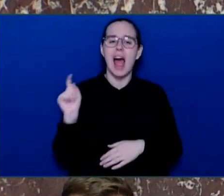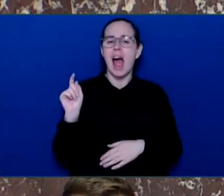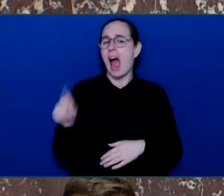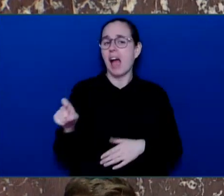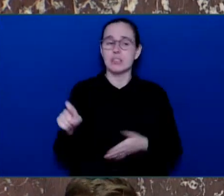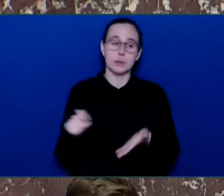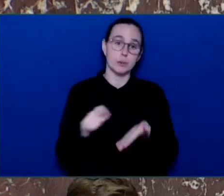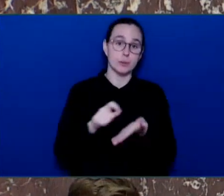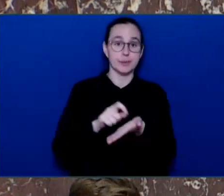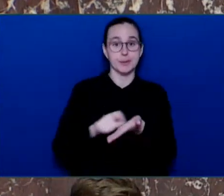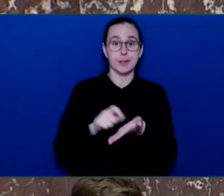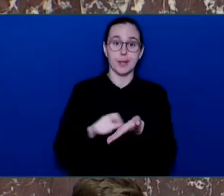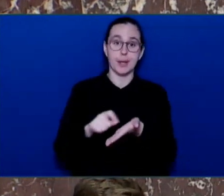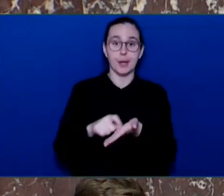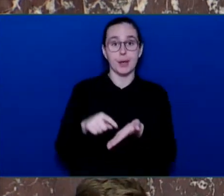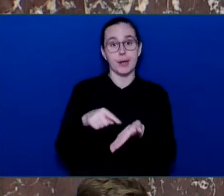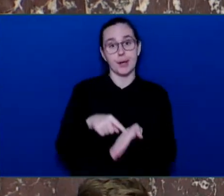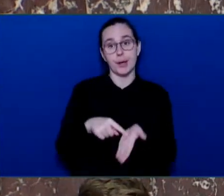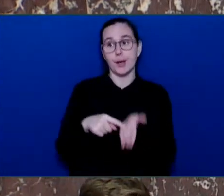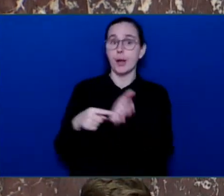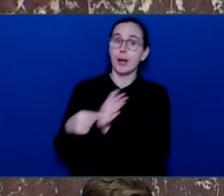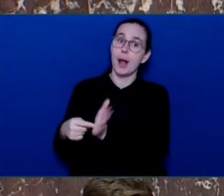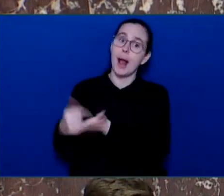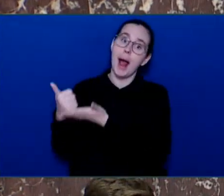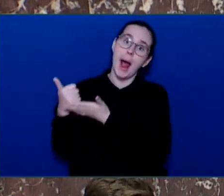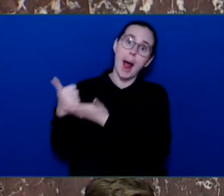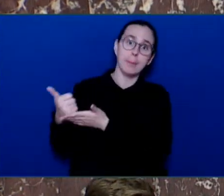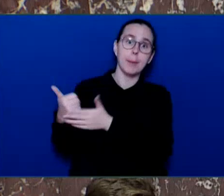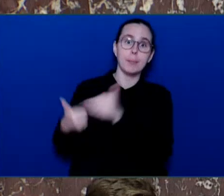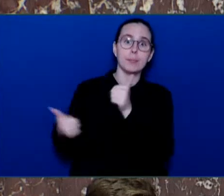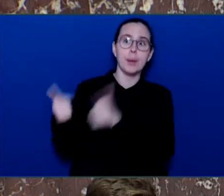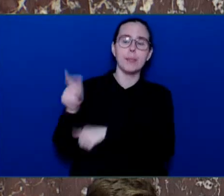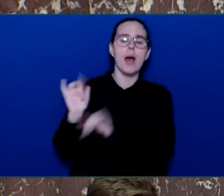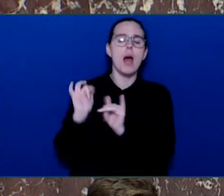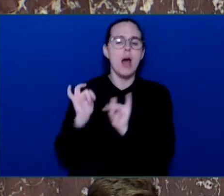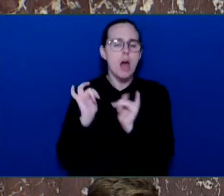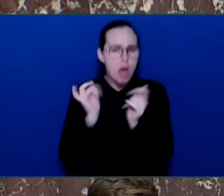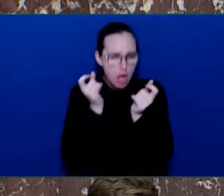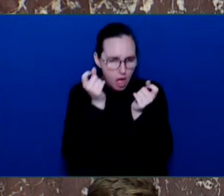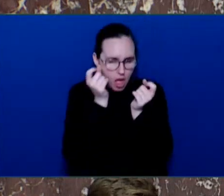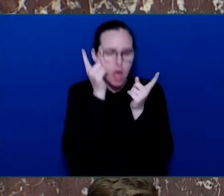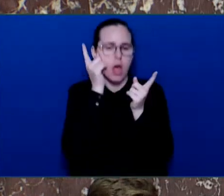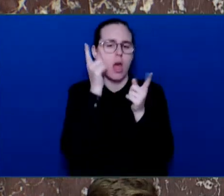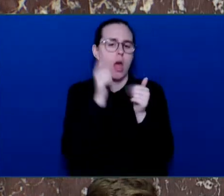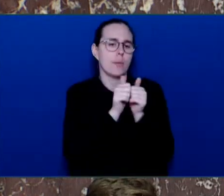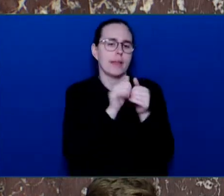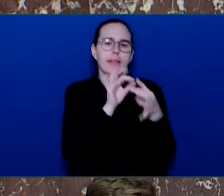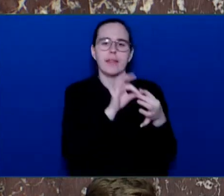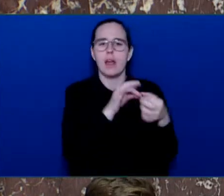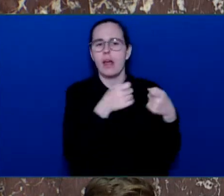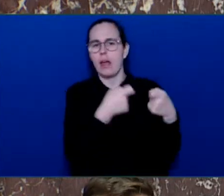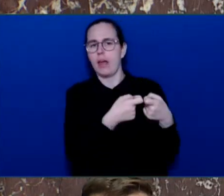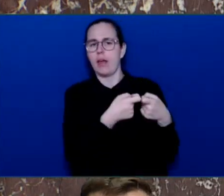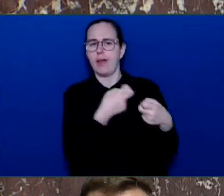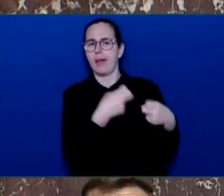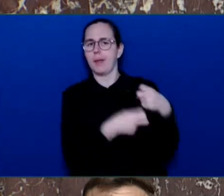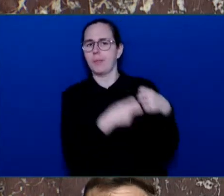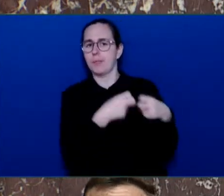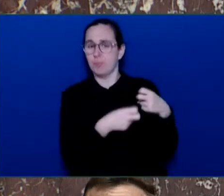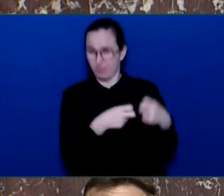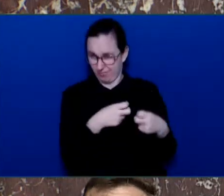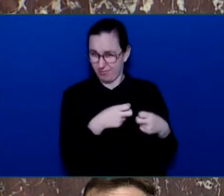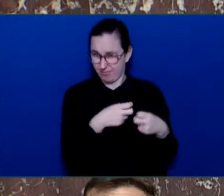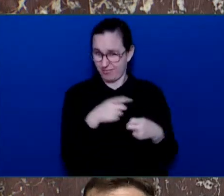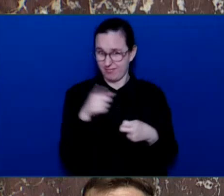enough electricity in British Columbia, and they've cancelled how many projects? In fact, 2 weeks ago, the government tried to